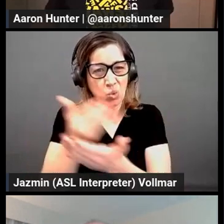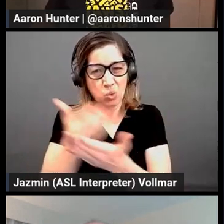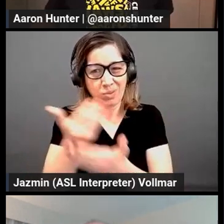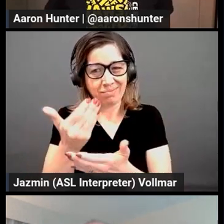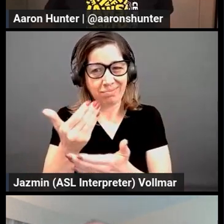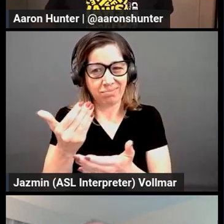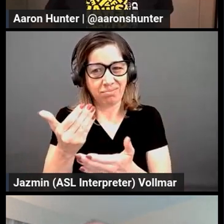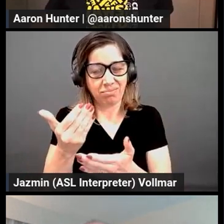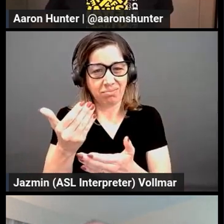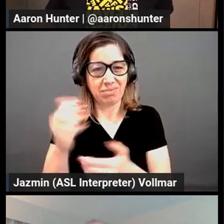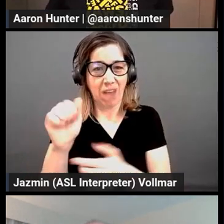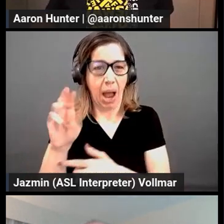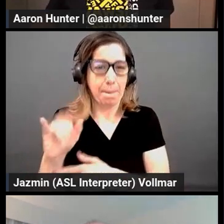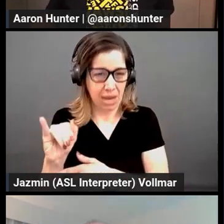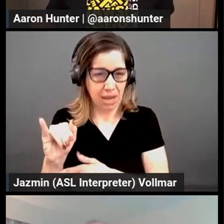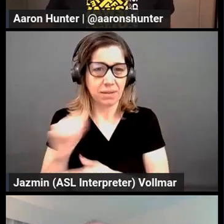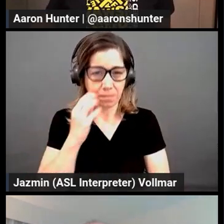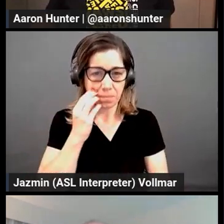AMI.